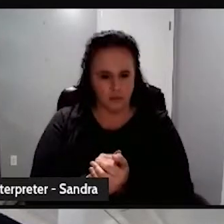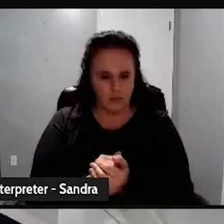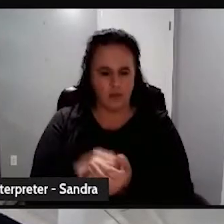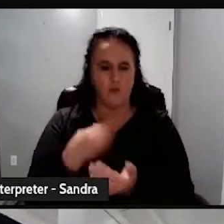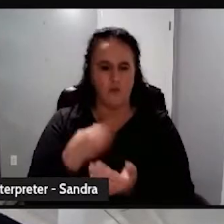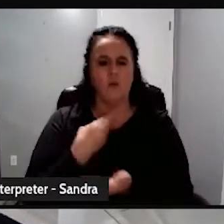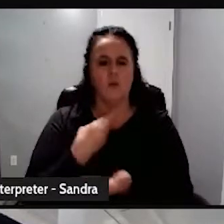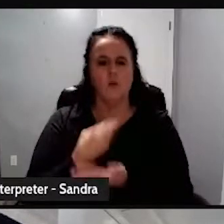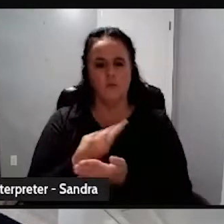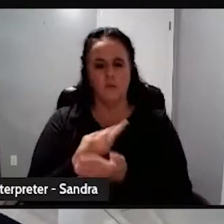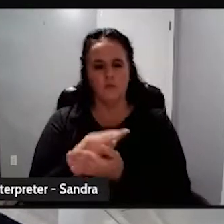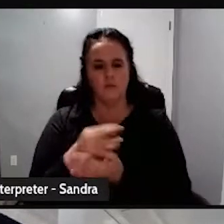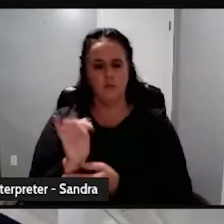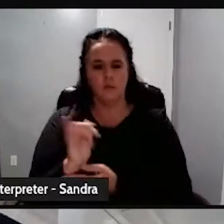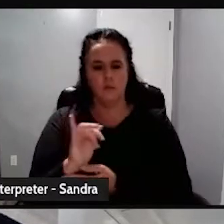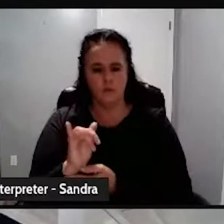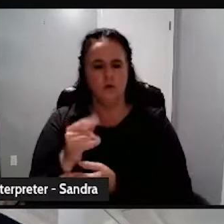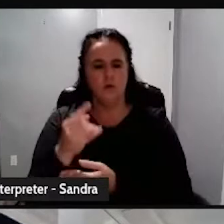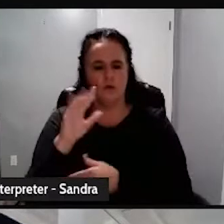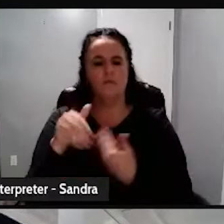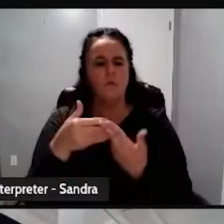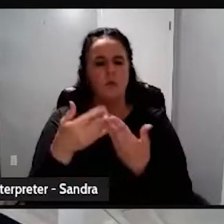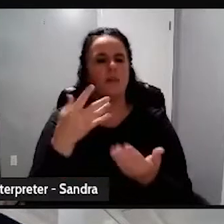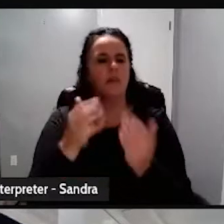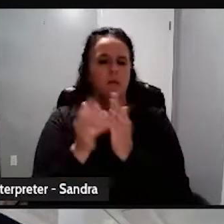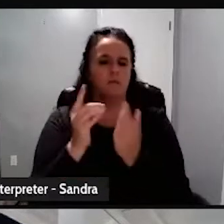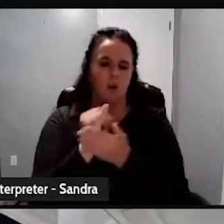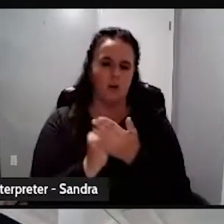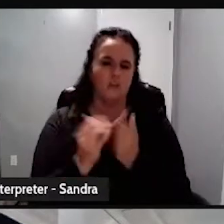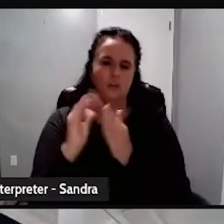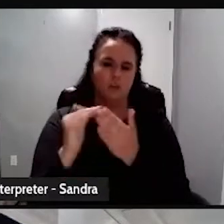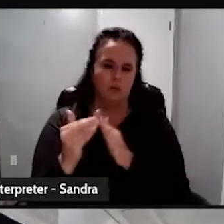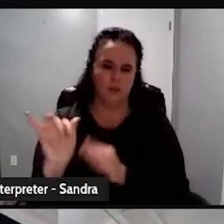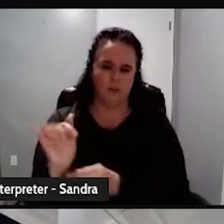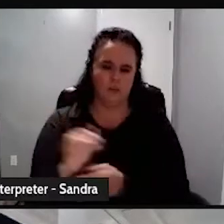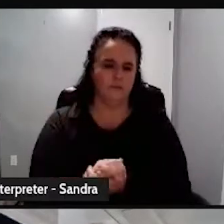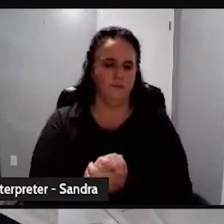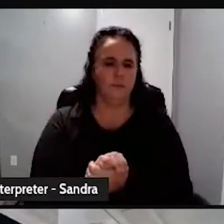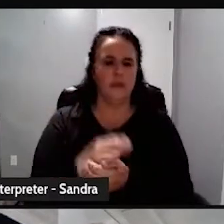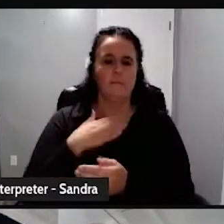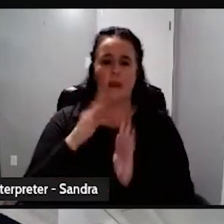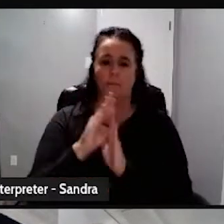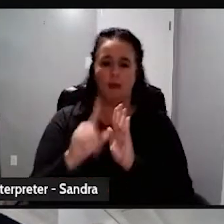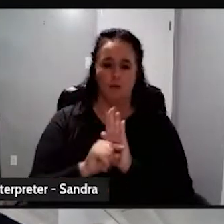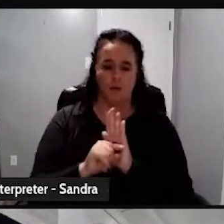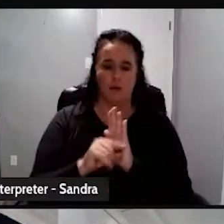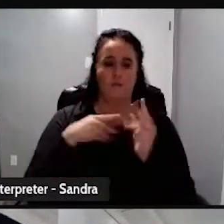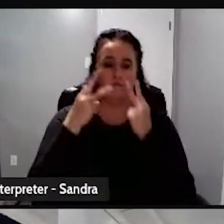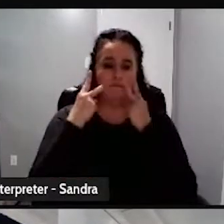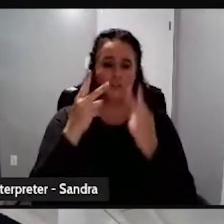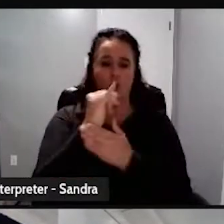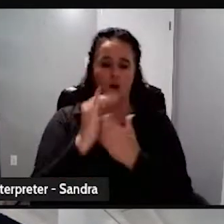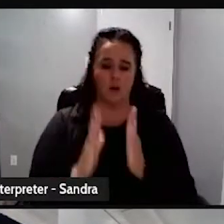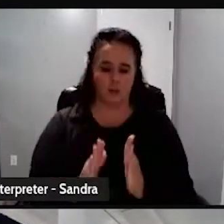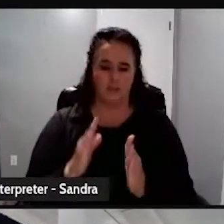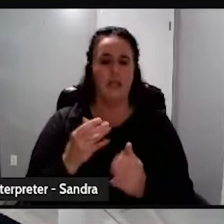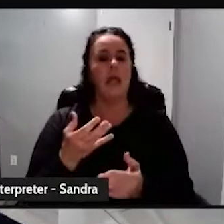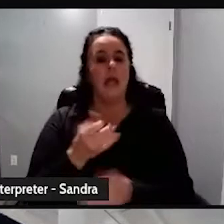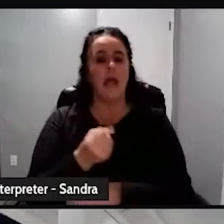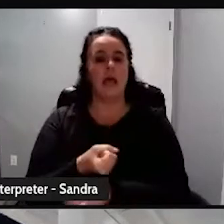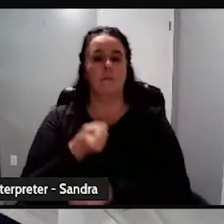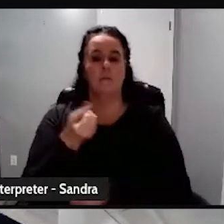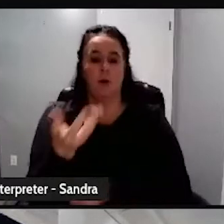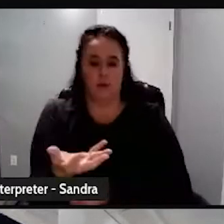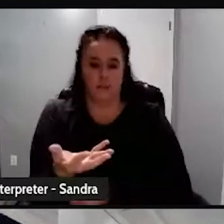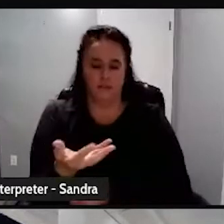the arts community on that as well. In terms of my background, I'm a visual artist and a poet, and I